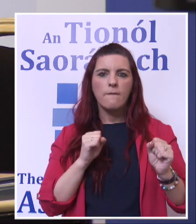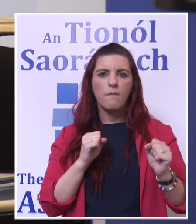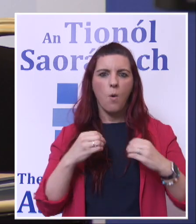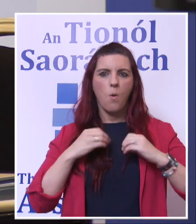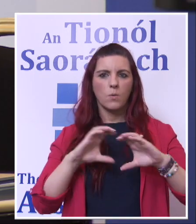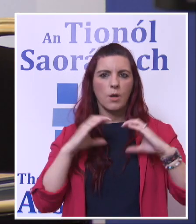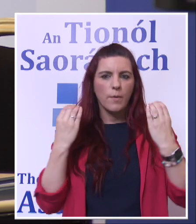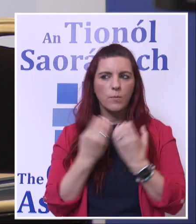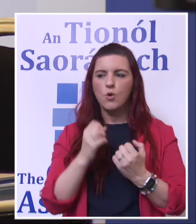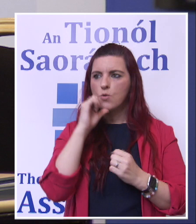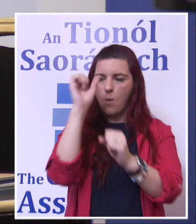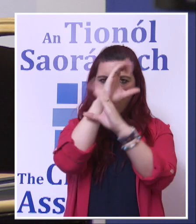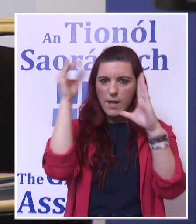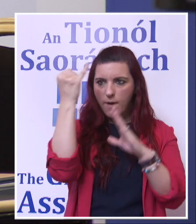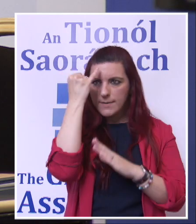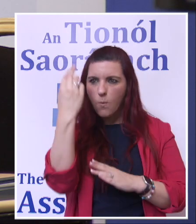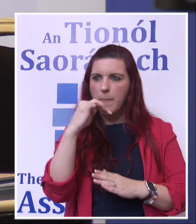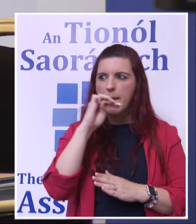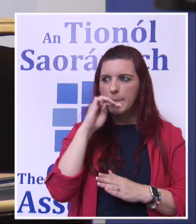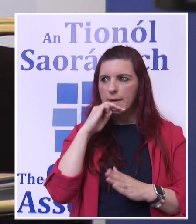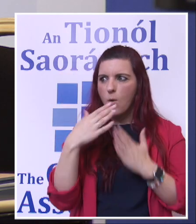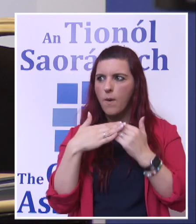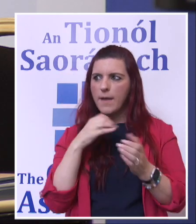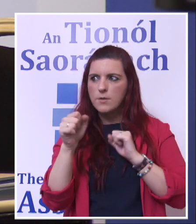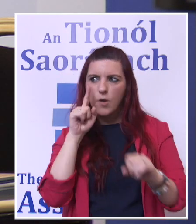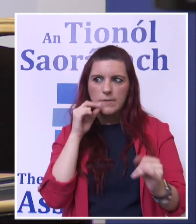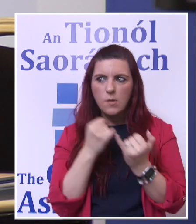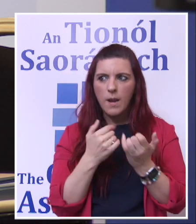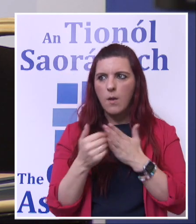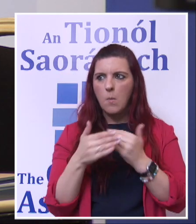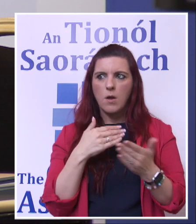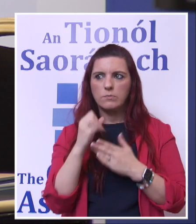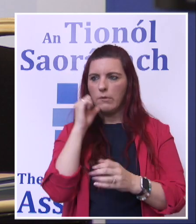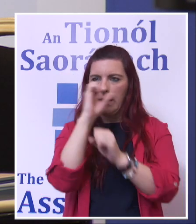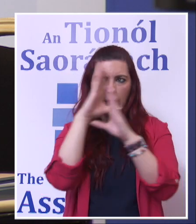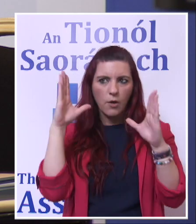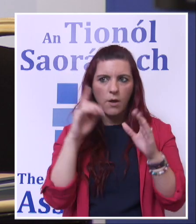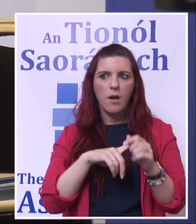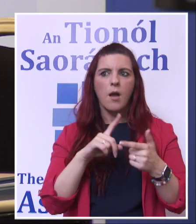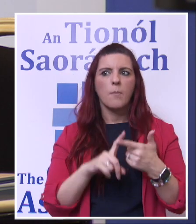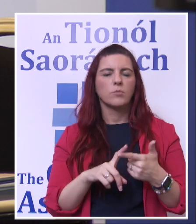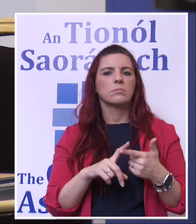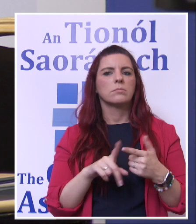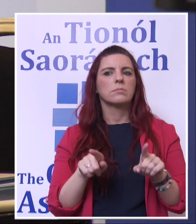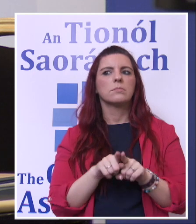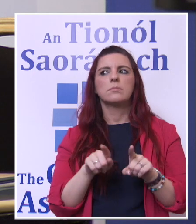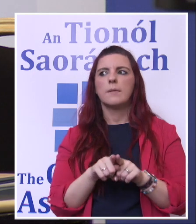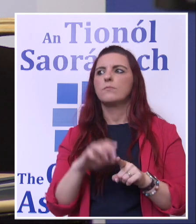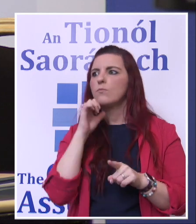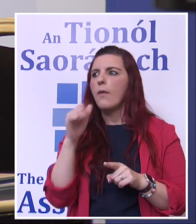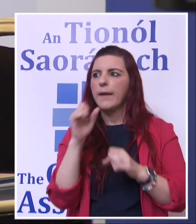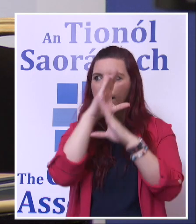maybe clear idea of what exactly that service will involve. But despite that lack of a clear job description,